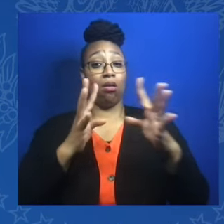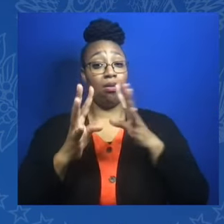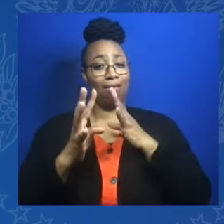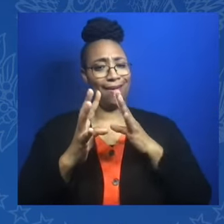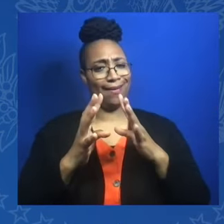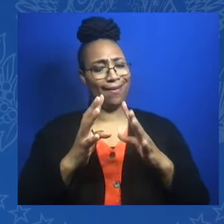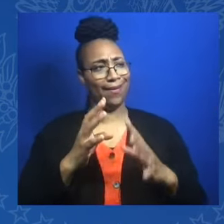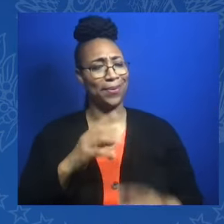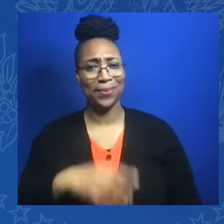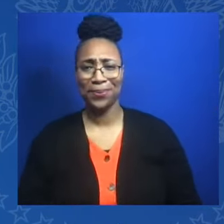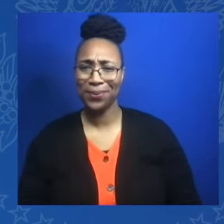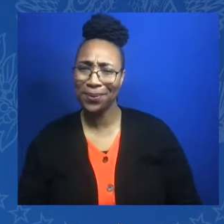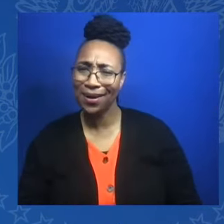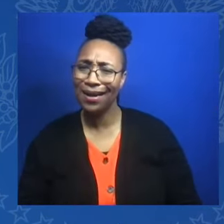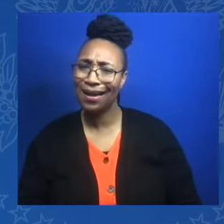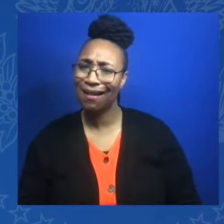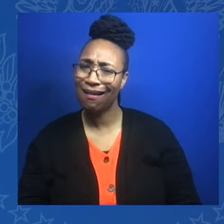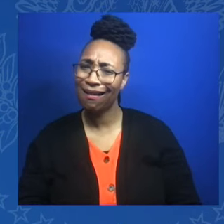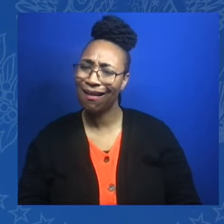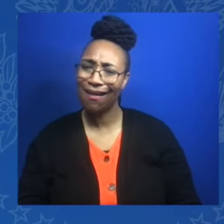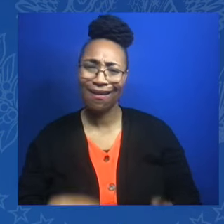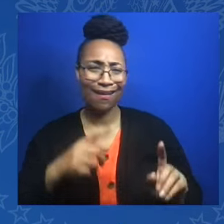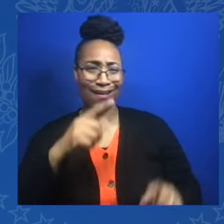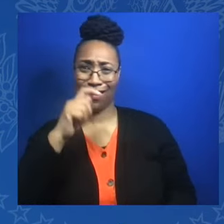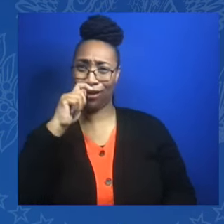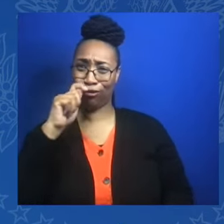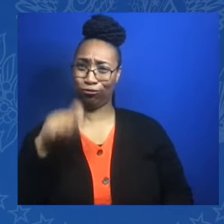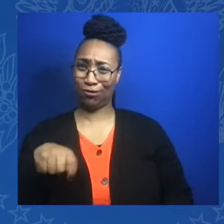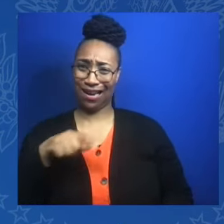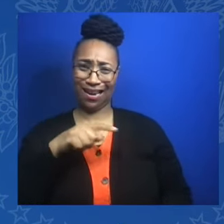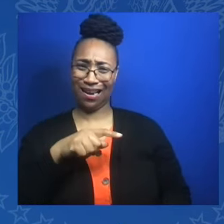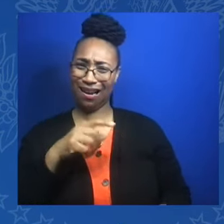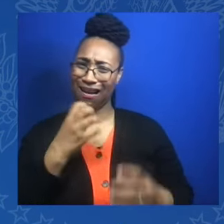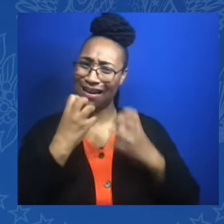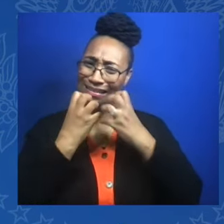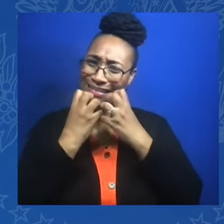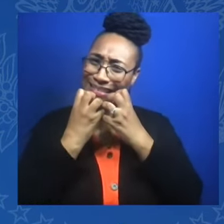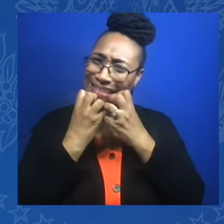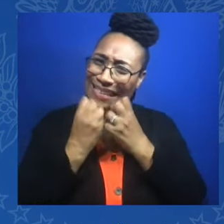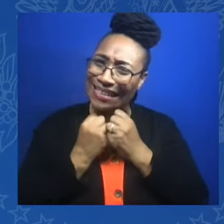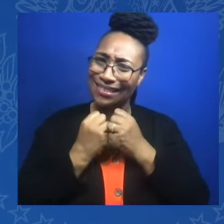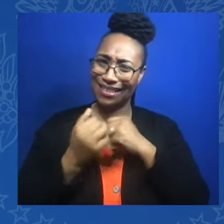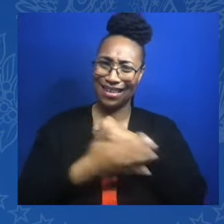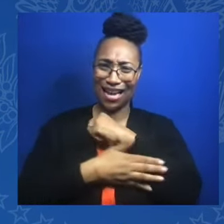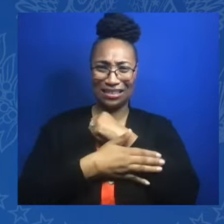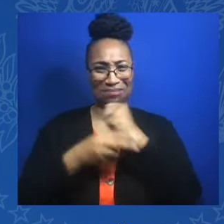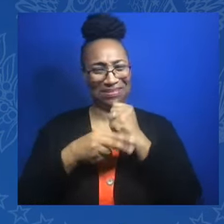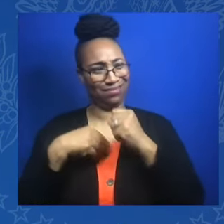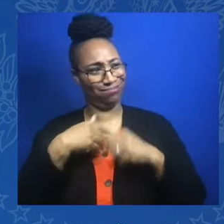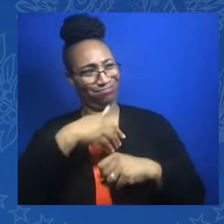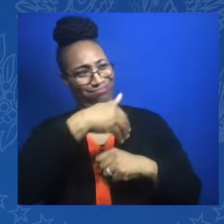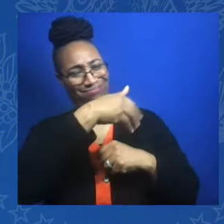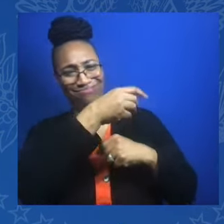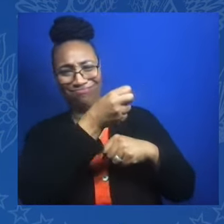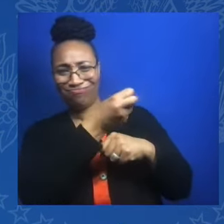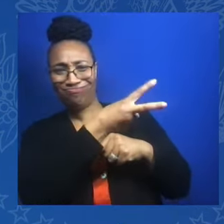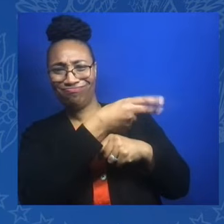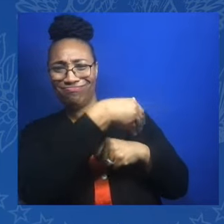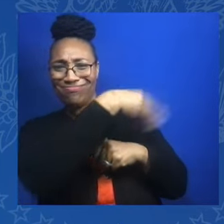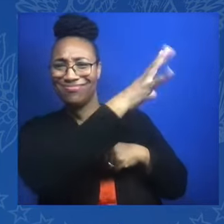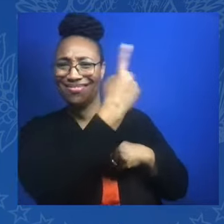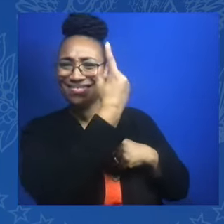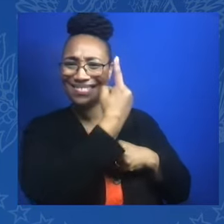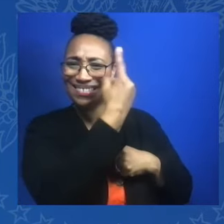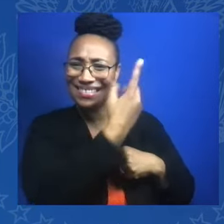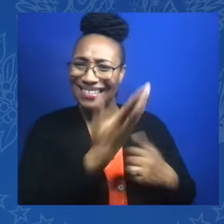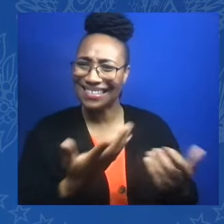the face of President Putin's aggression against Ukraine, Canada and the United States are also making clear our commitment to our NATO allies.